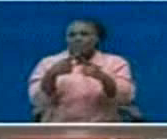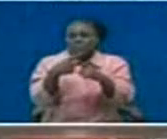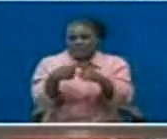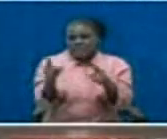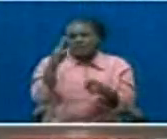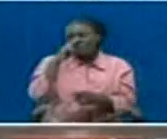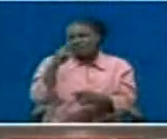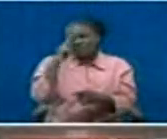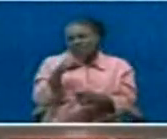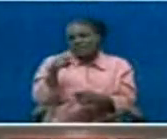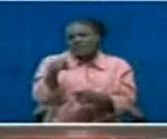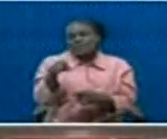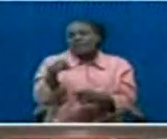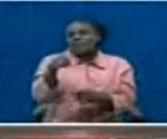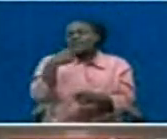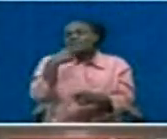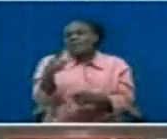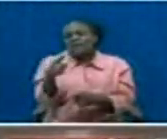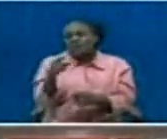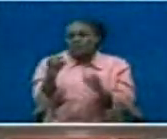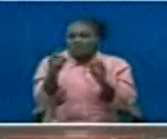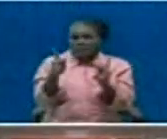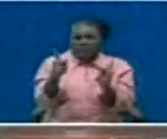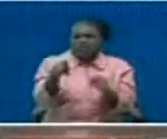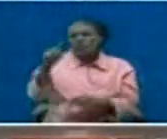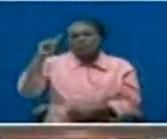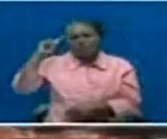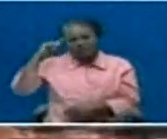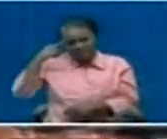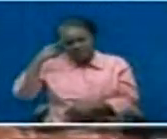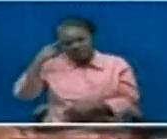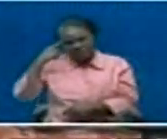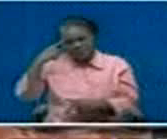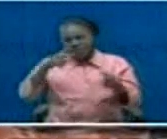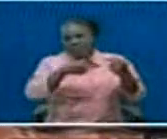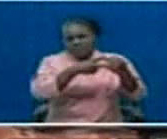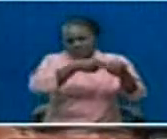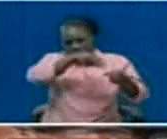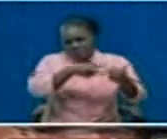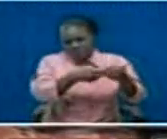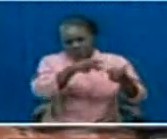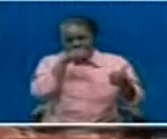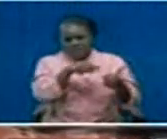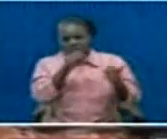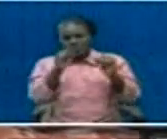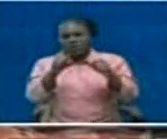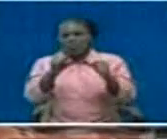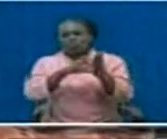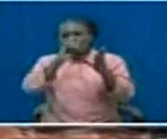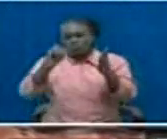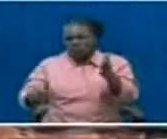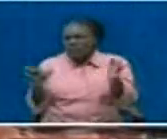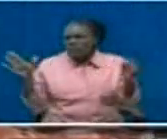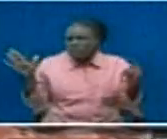The irony of these things, you know, they have to. Otherwise, you'll just say, oh, who are you? Do you think FGM will ever be done away with? It